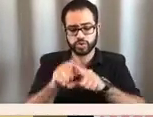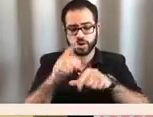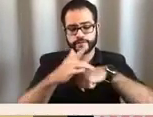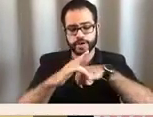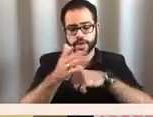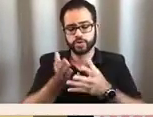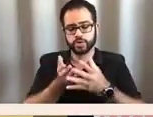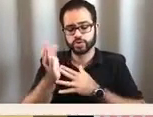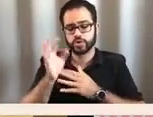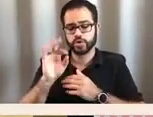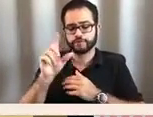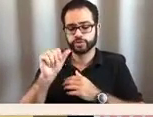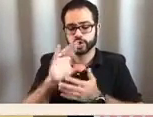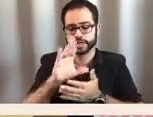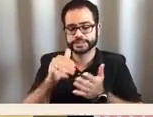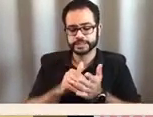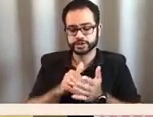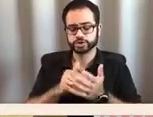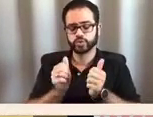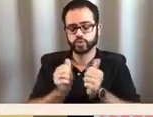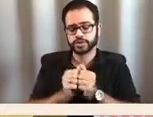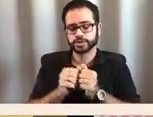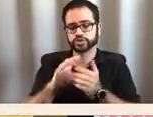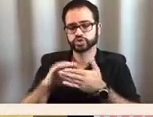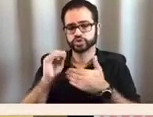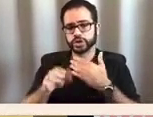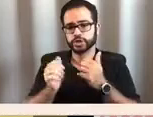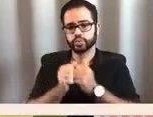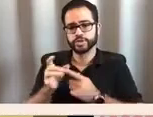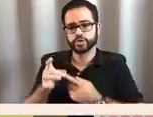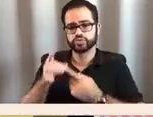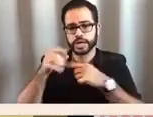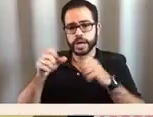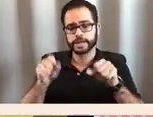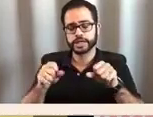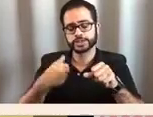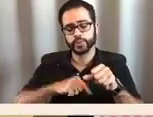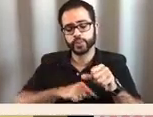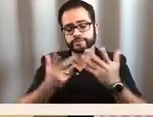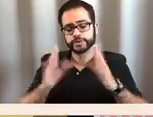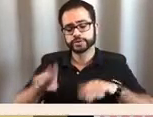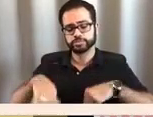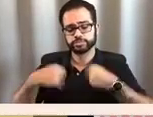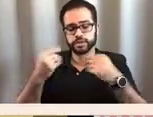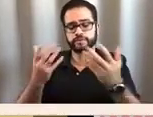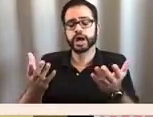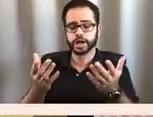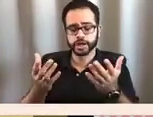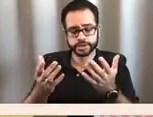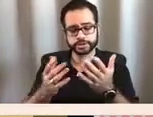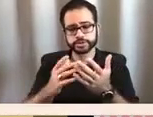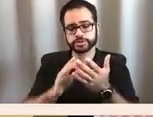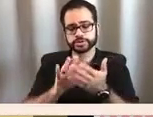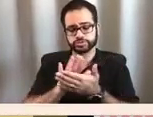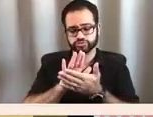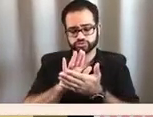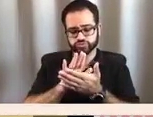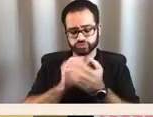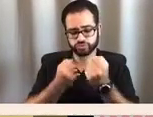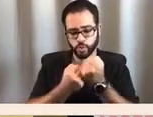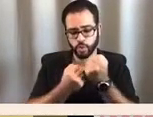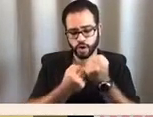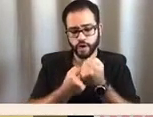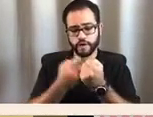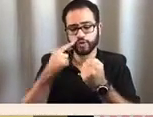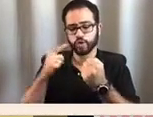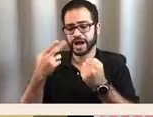Florida Center for Students with Unique Abilities. We are providing program supports to high schools that